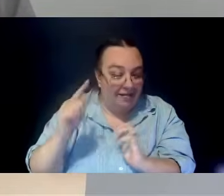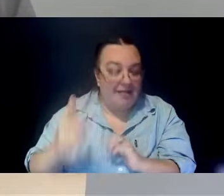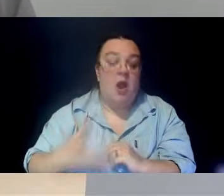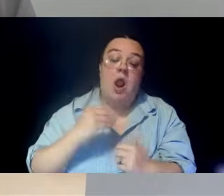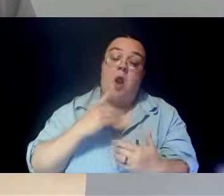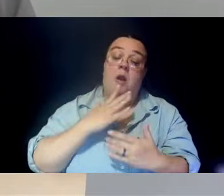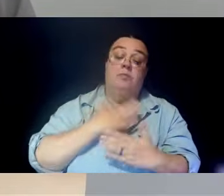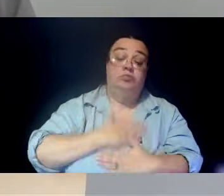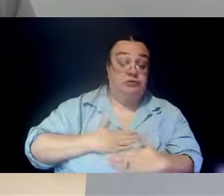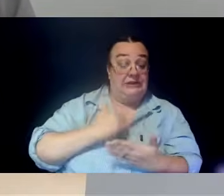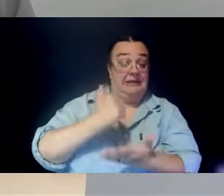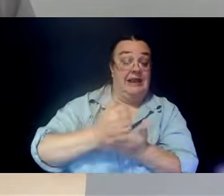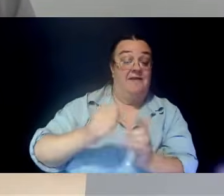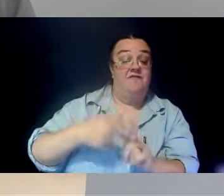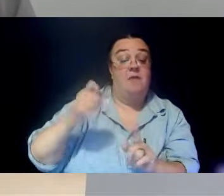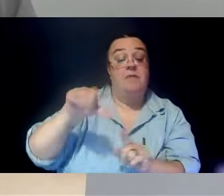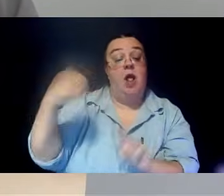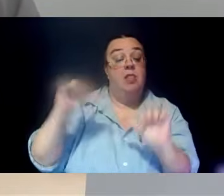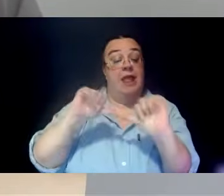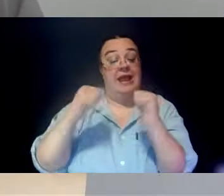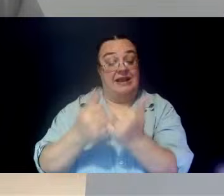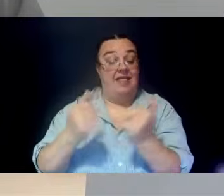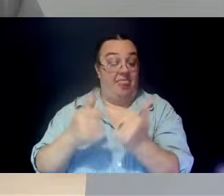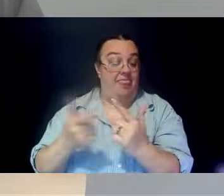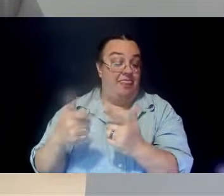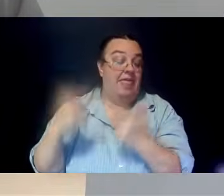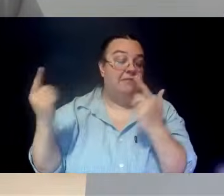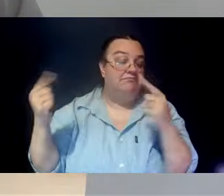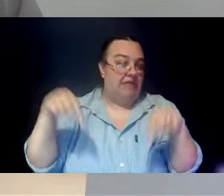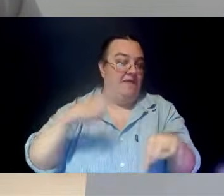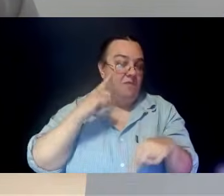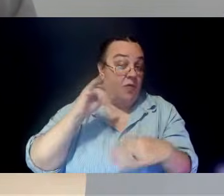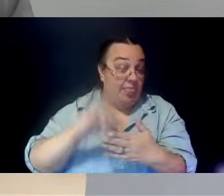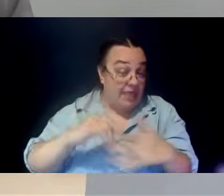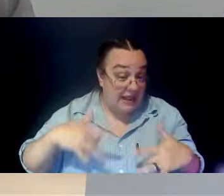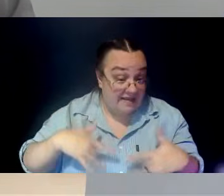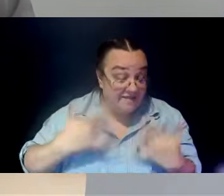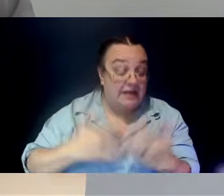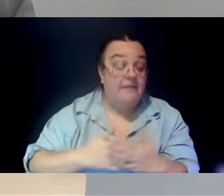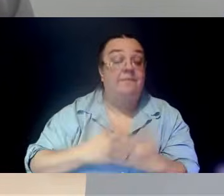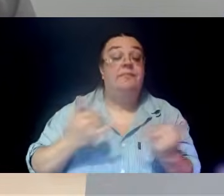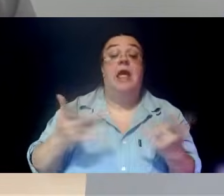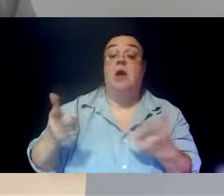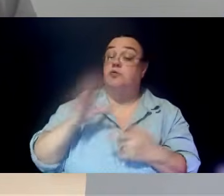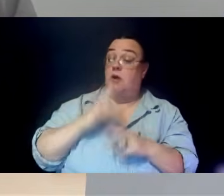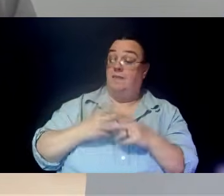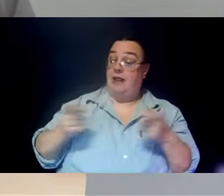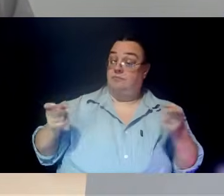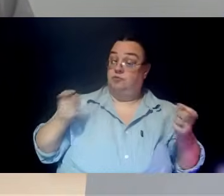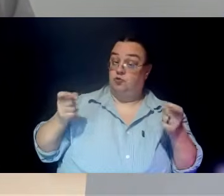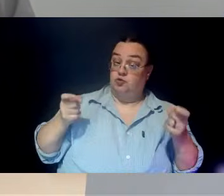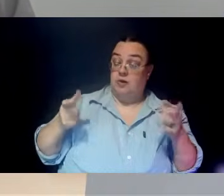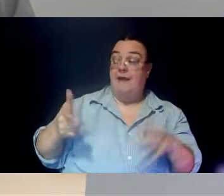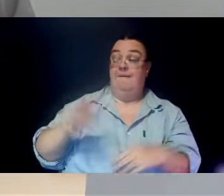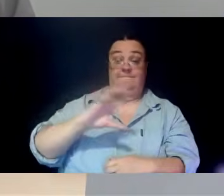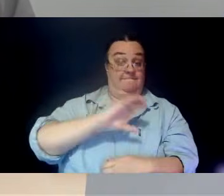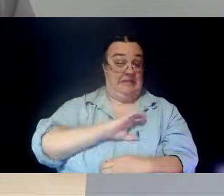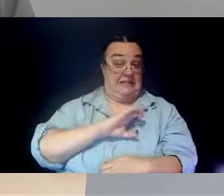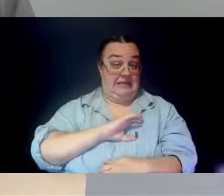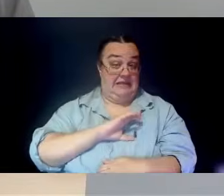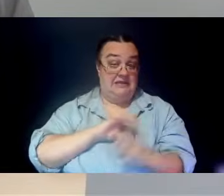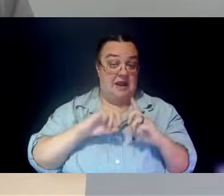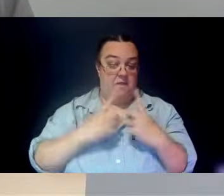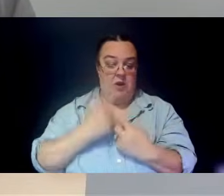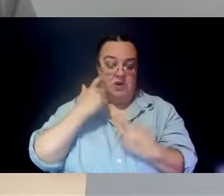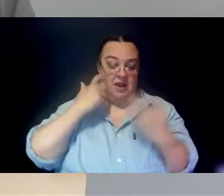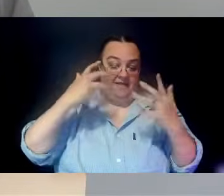out for that event. On an administrative front, the police department just completed their audit with the Maryland